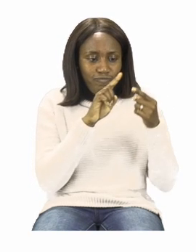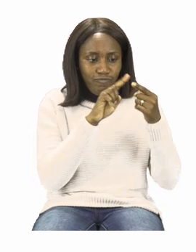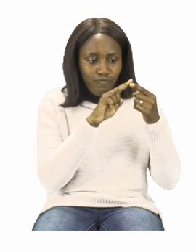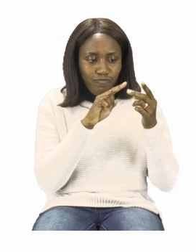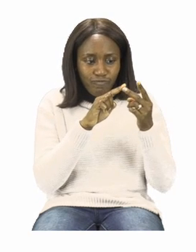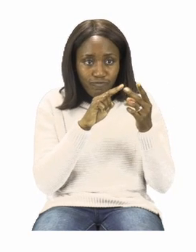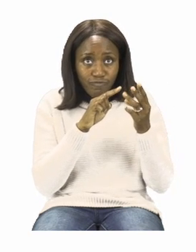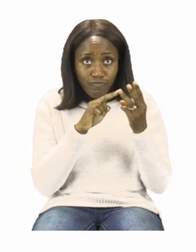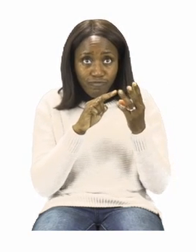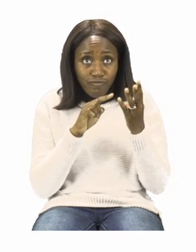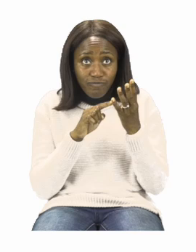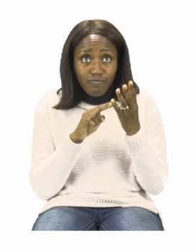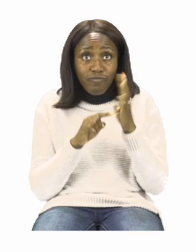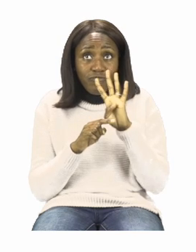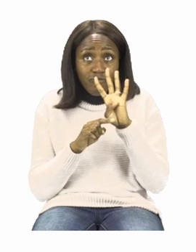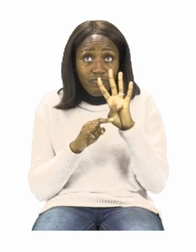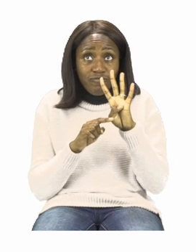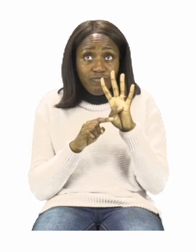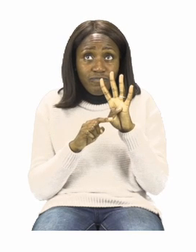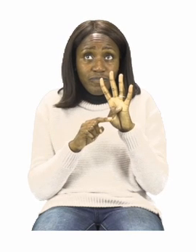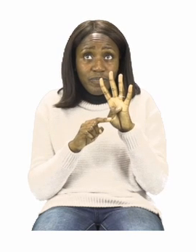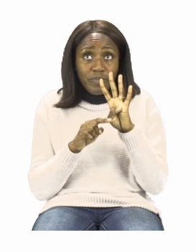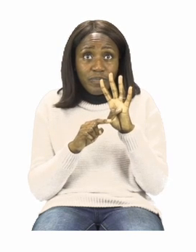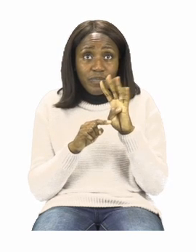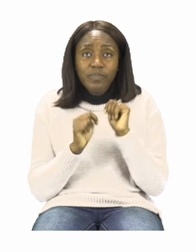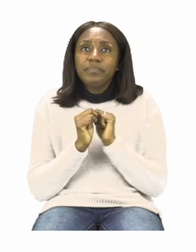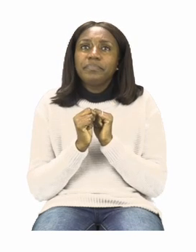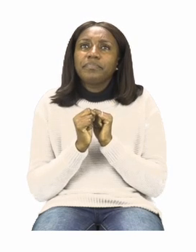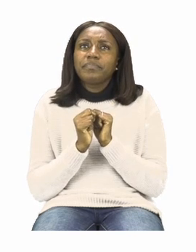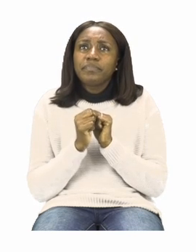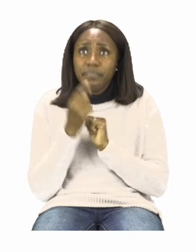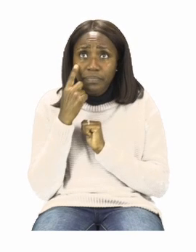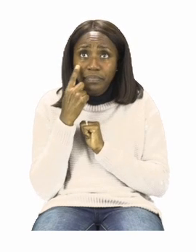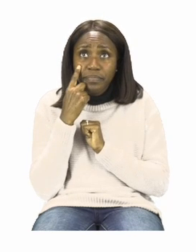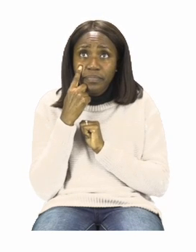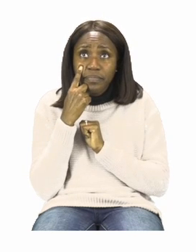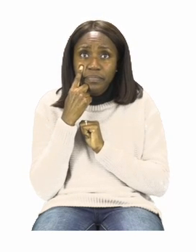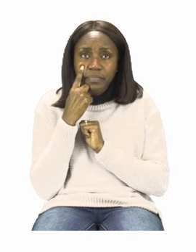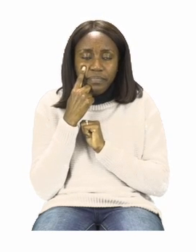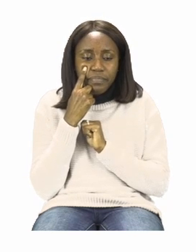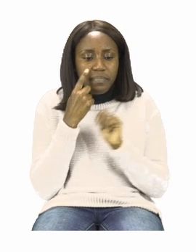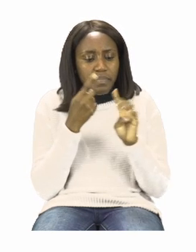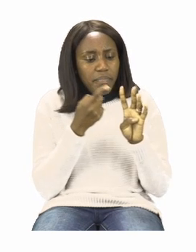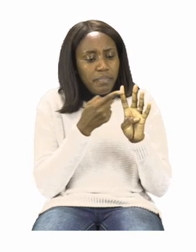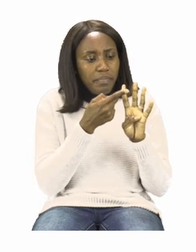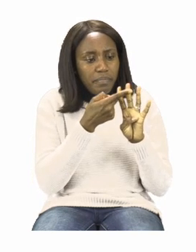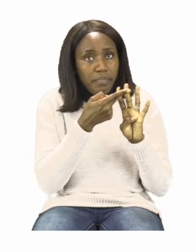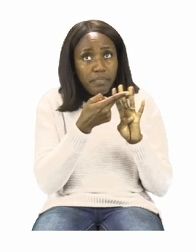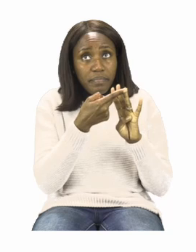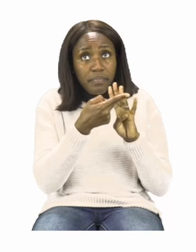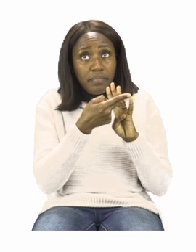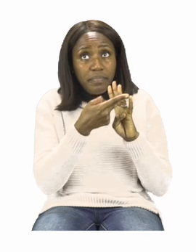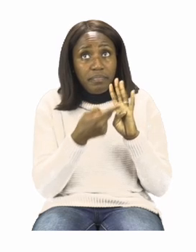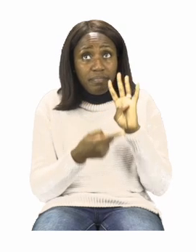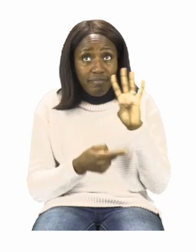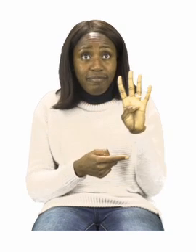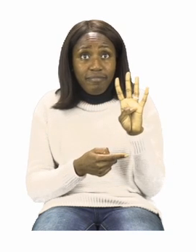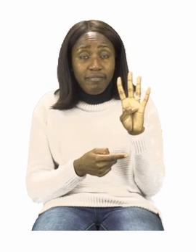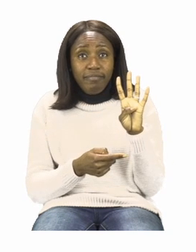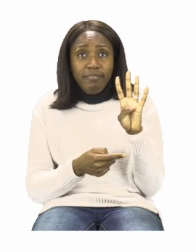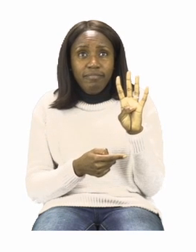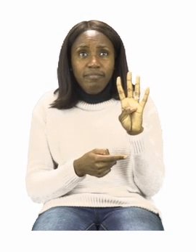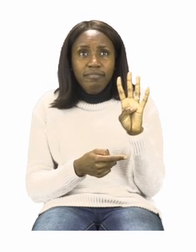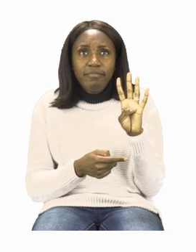4 pictures. Can you have a look at your 4 pictures? You will see